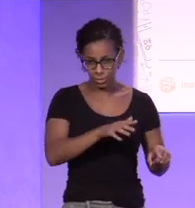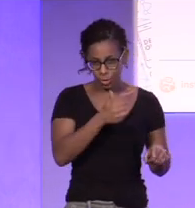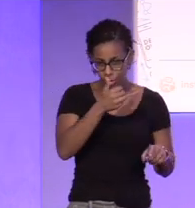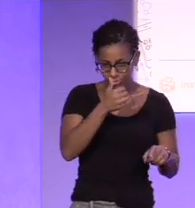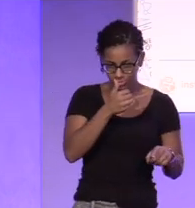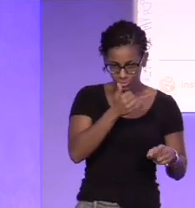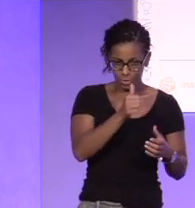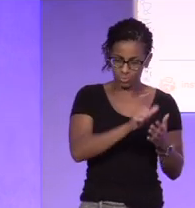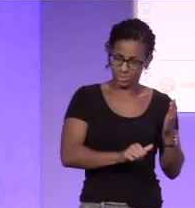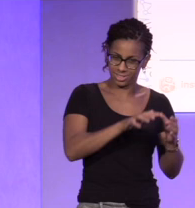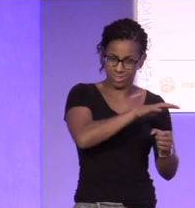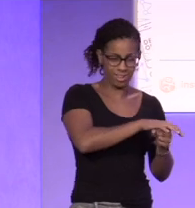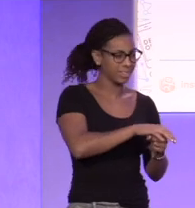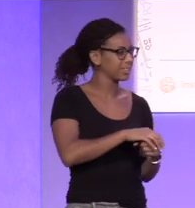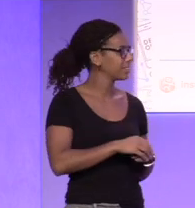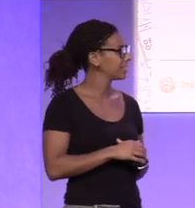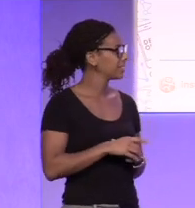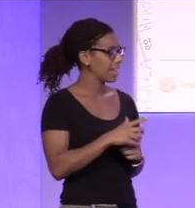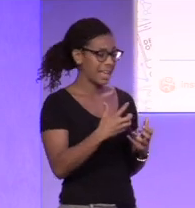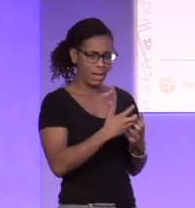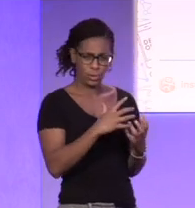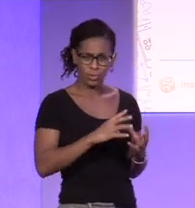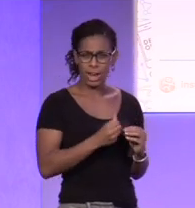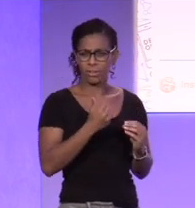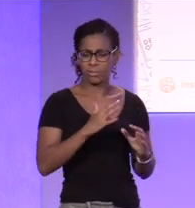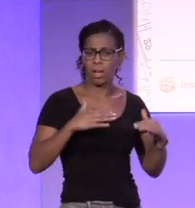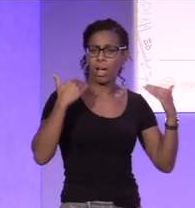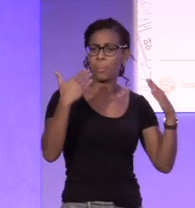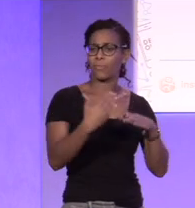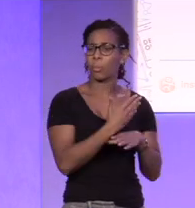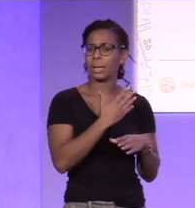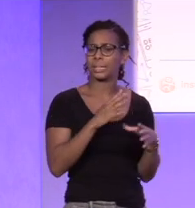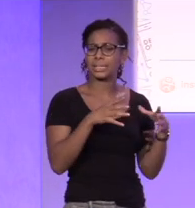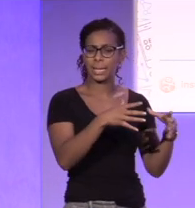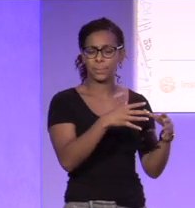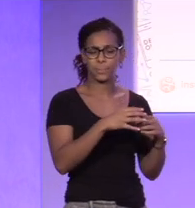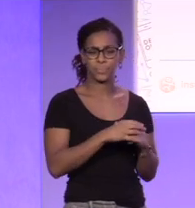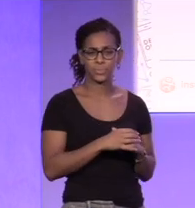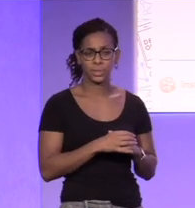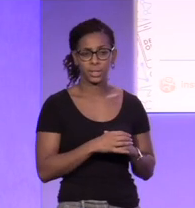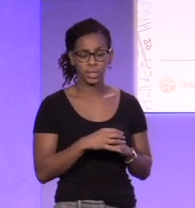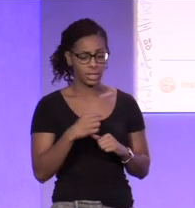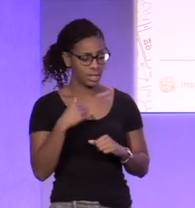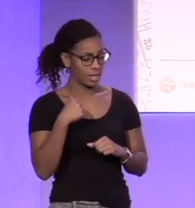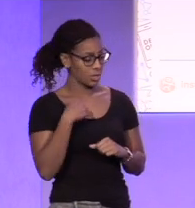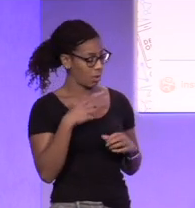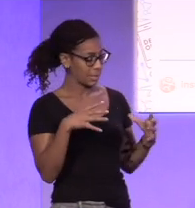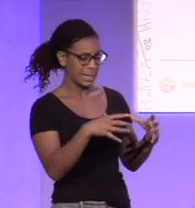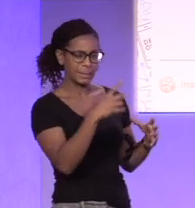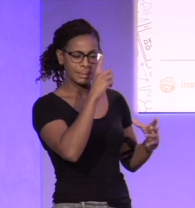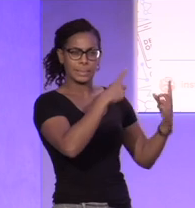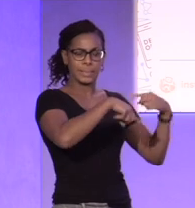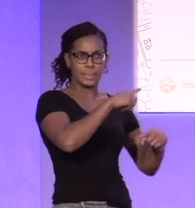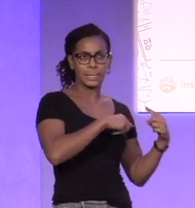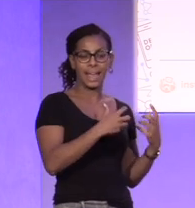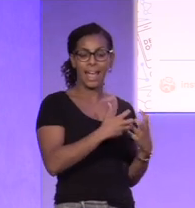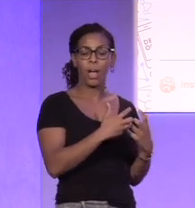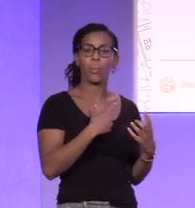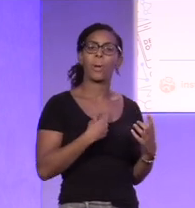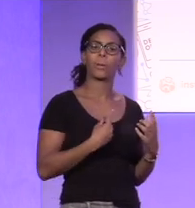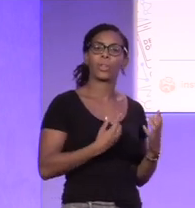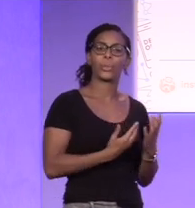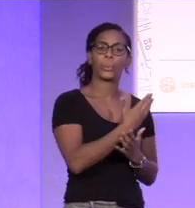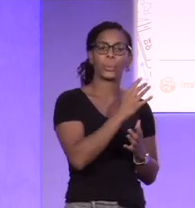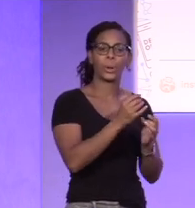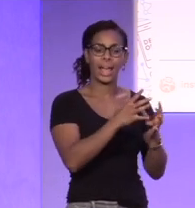create a high-performing team. So we decided to take our team back to basics once more. And we did this through an agile bootcamp format. This is